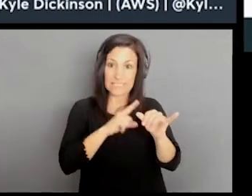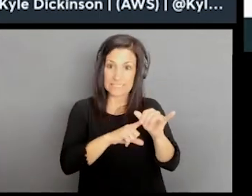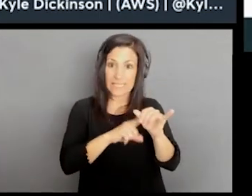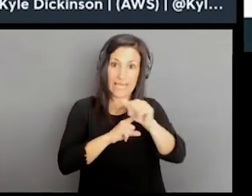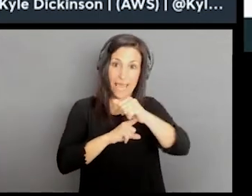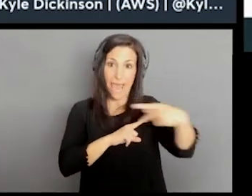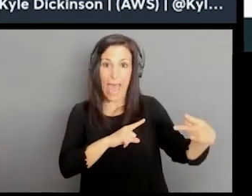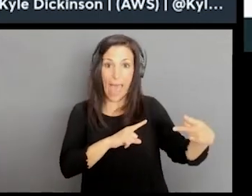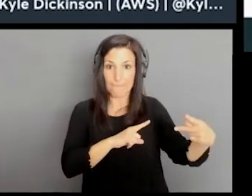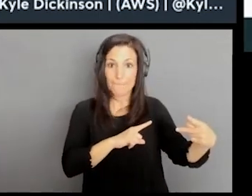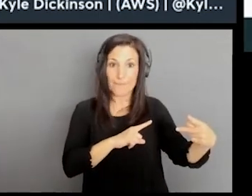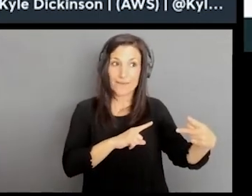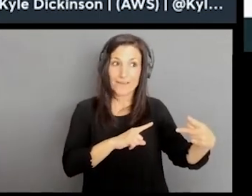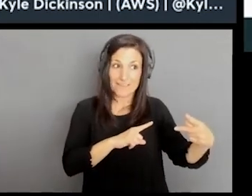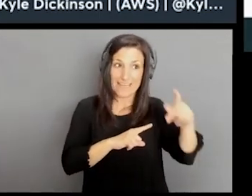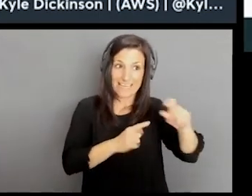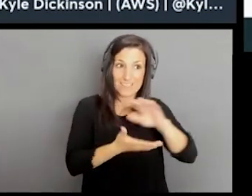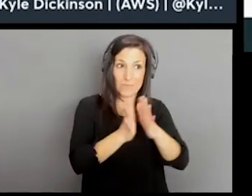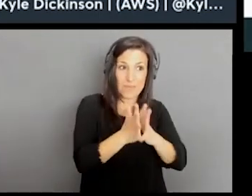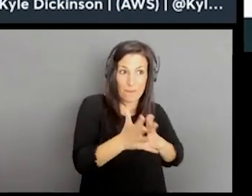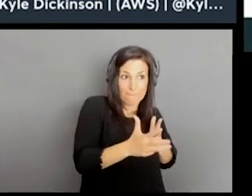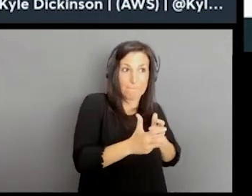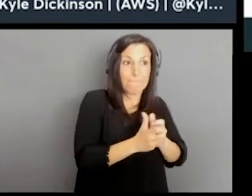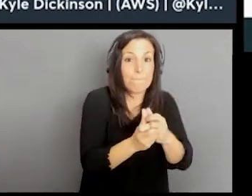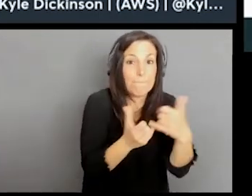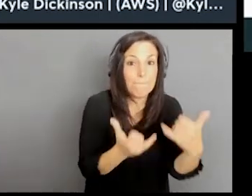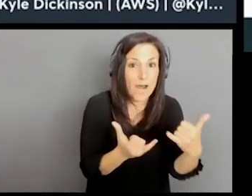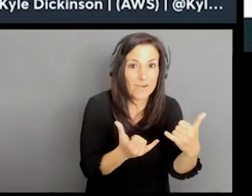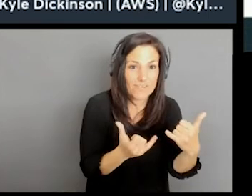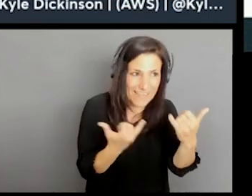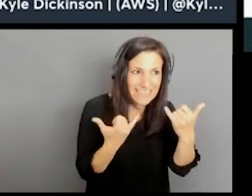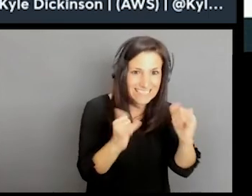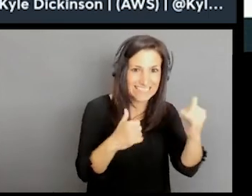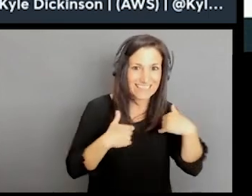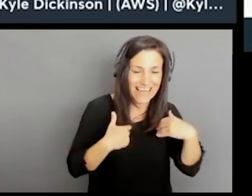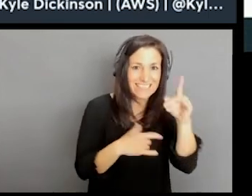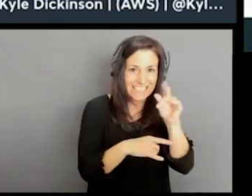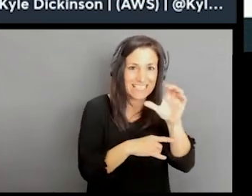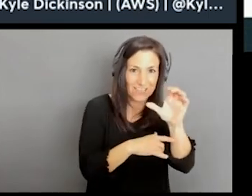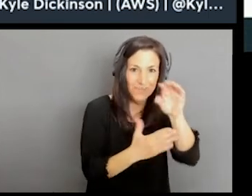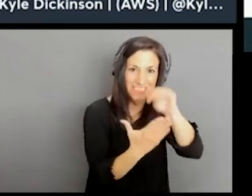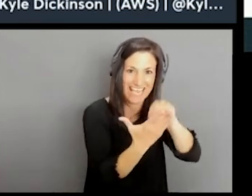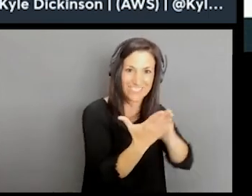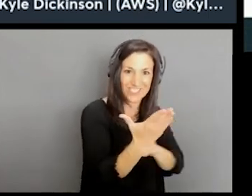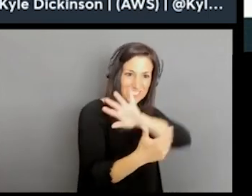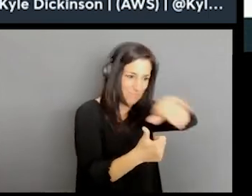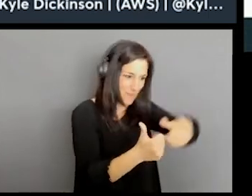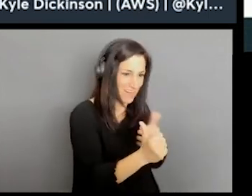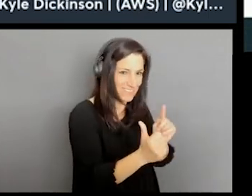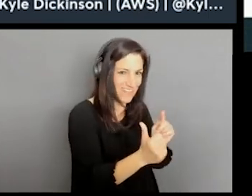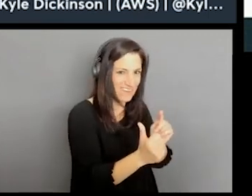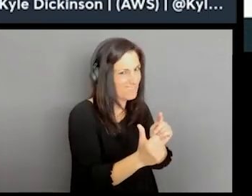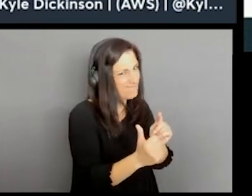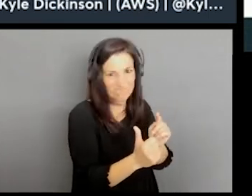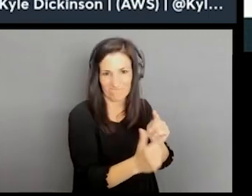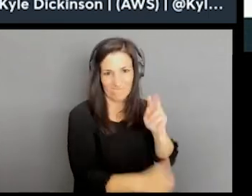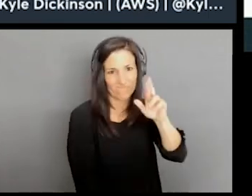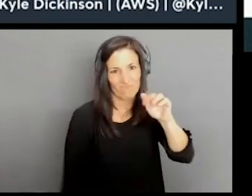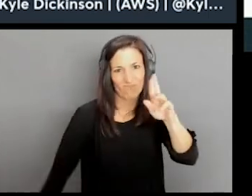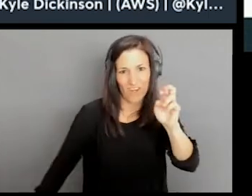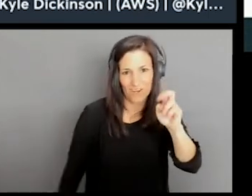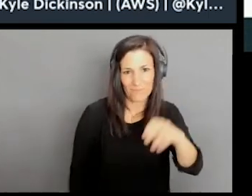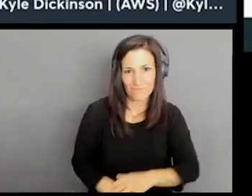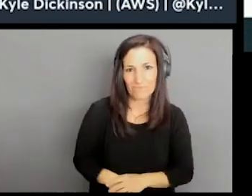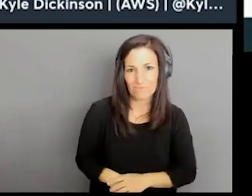to Exactly. Probably very low. Yeah. Barely, yeah. So that's a pretty big concern that we see